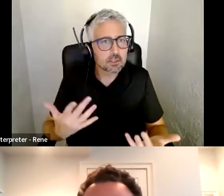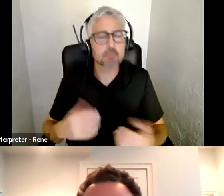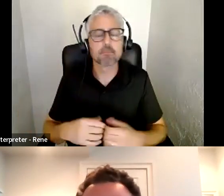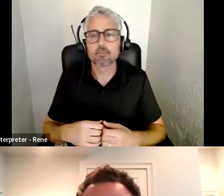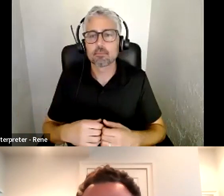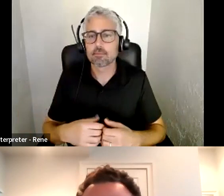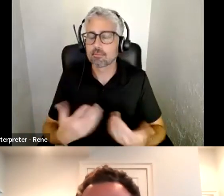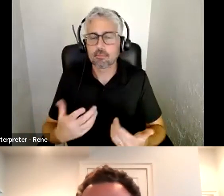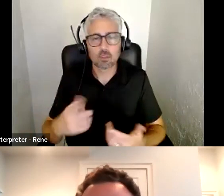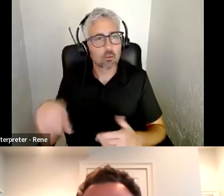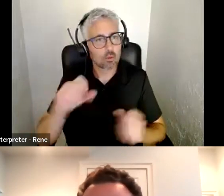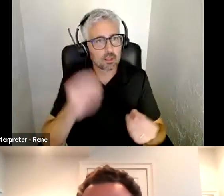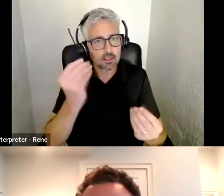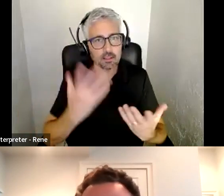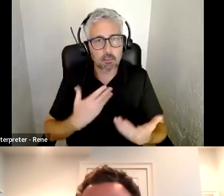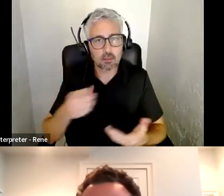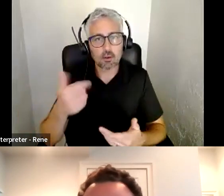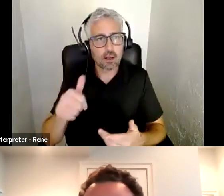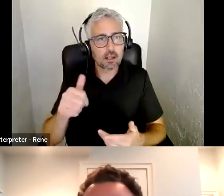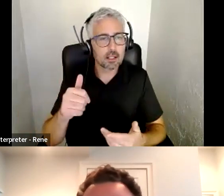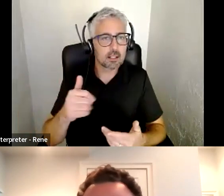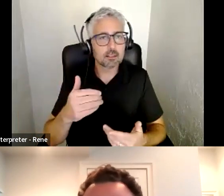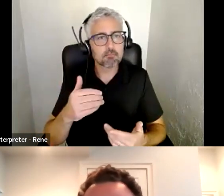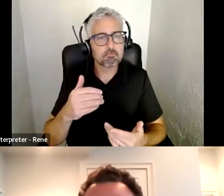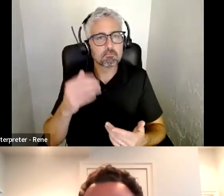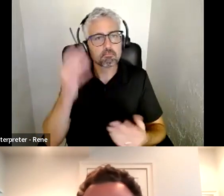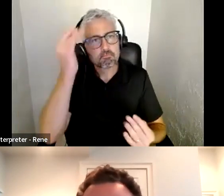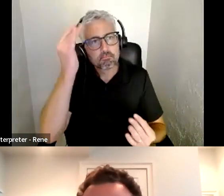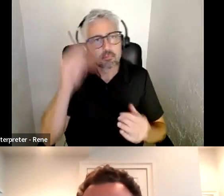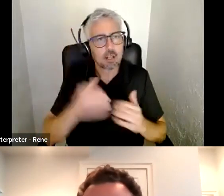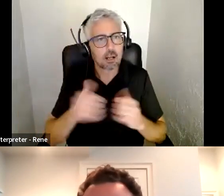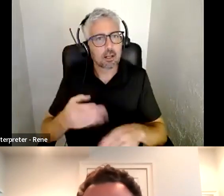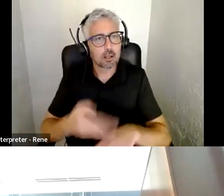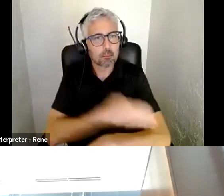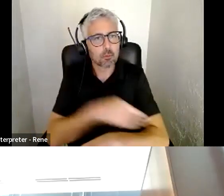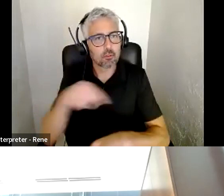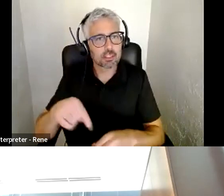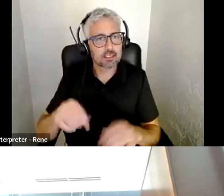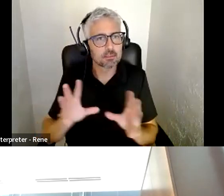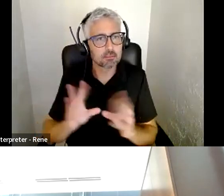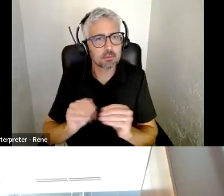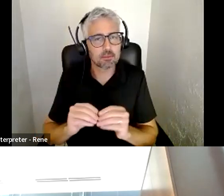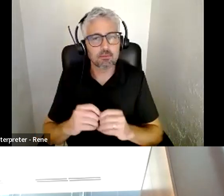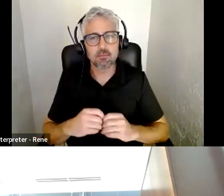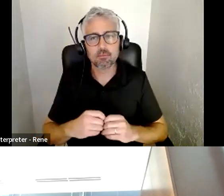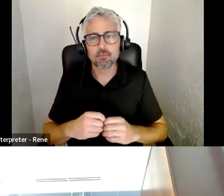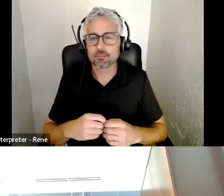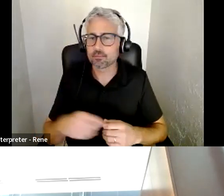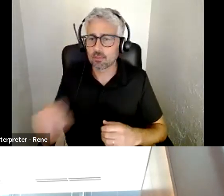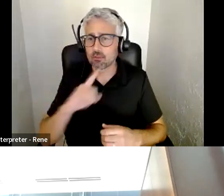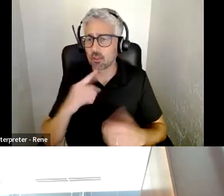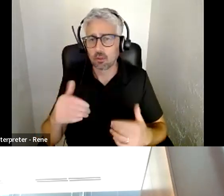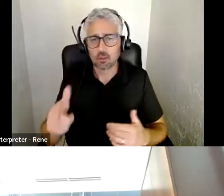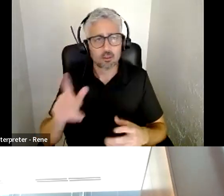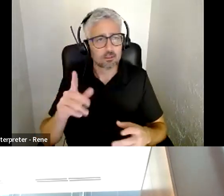know if you have any ideas on how we can improve things. You know, this works a lot better. We've got some brilliant